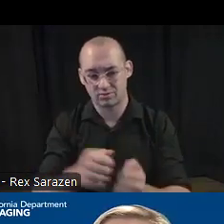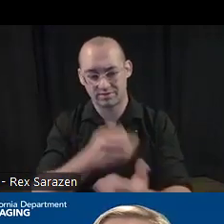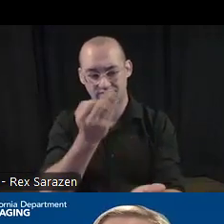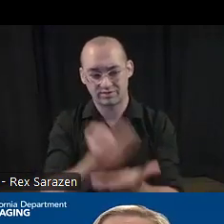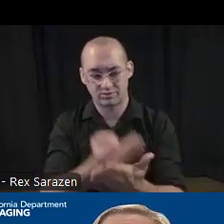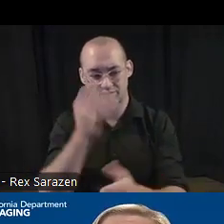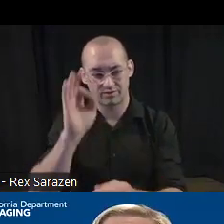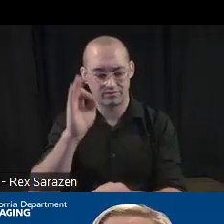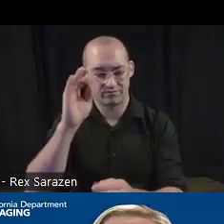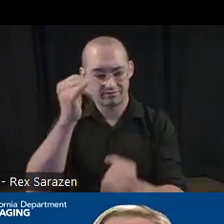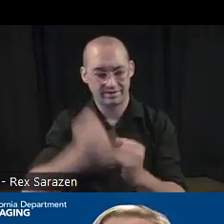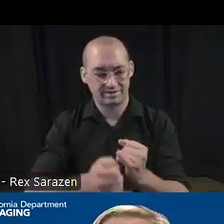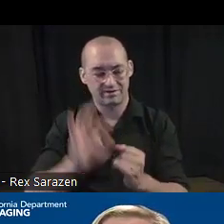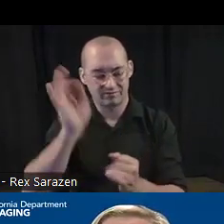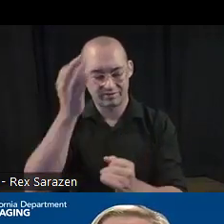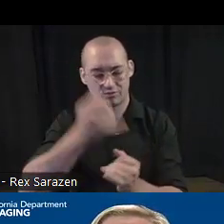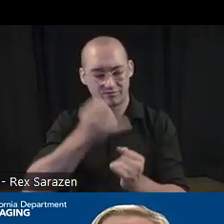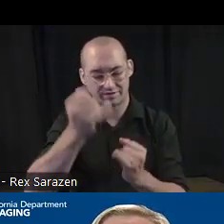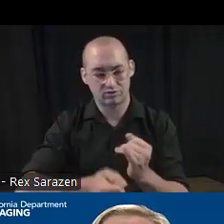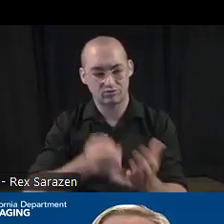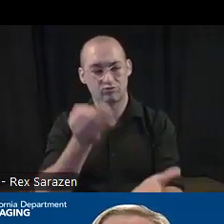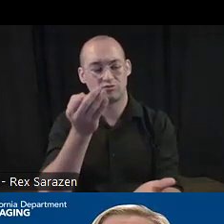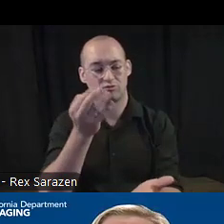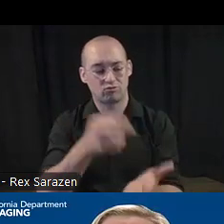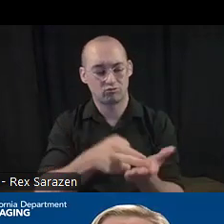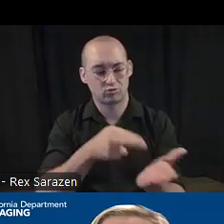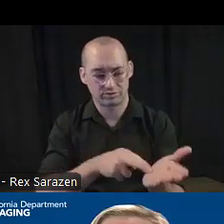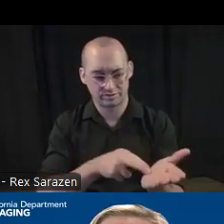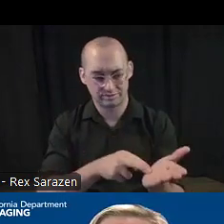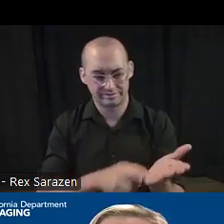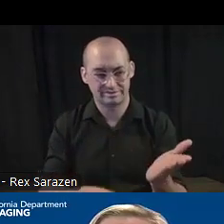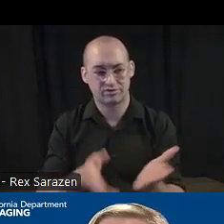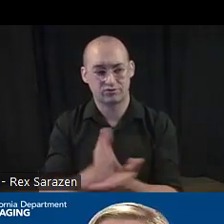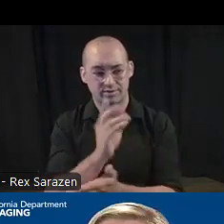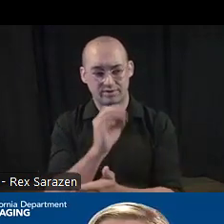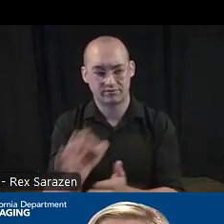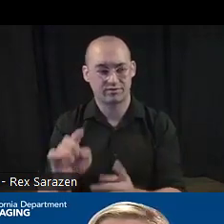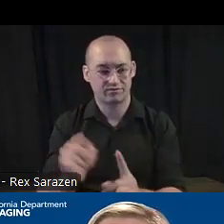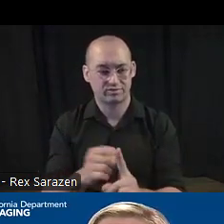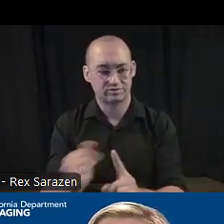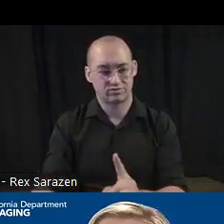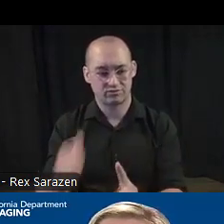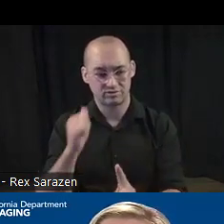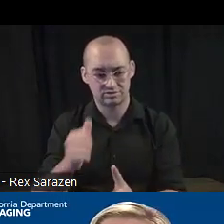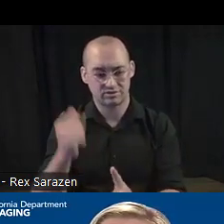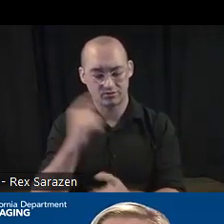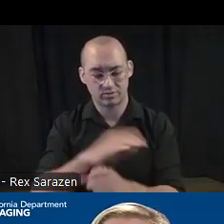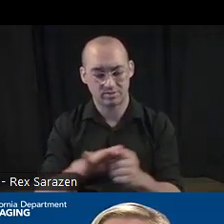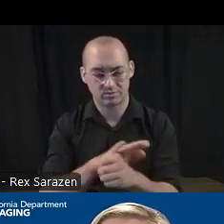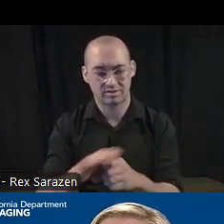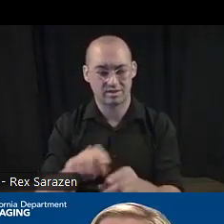rule. One piece of this is the right of first refusal for local